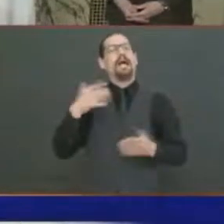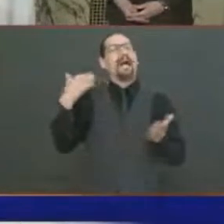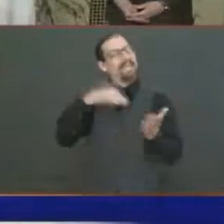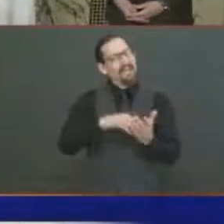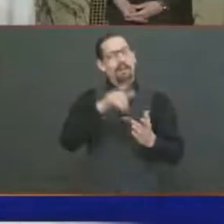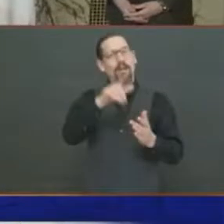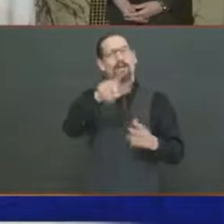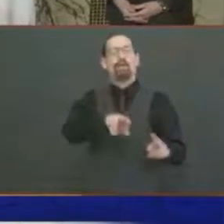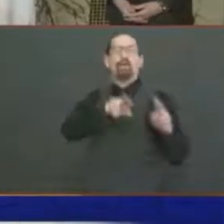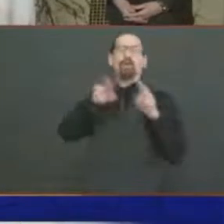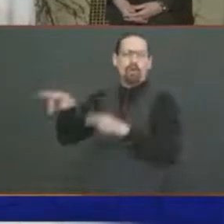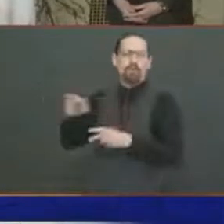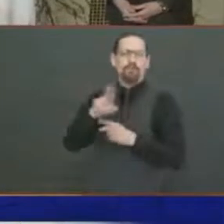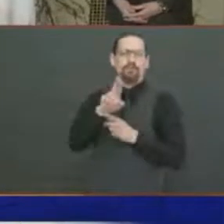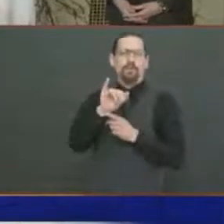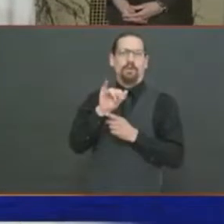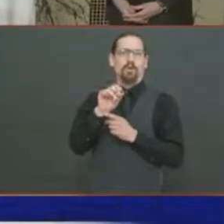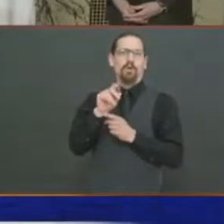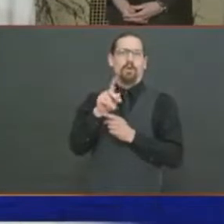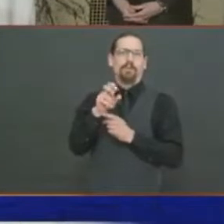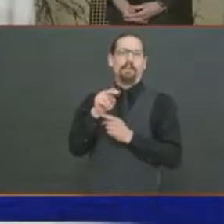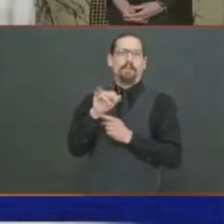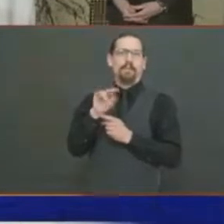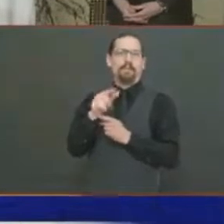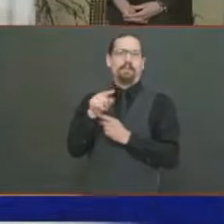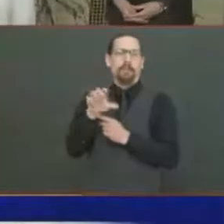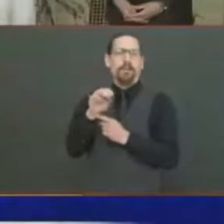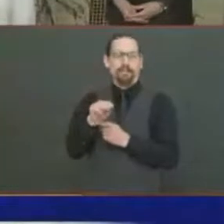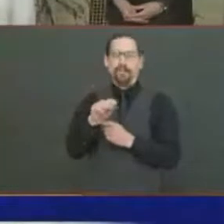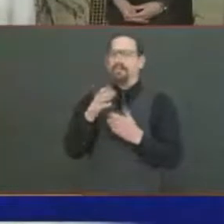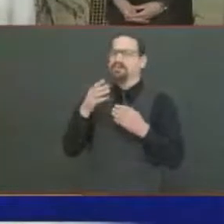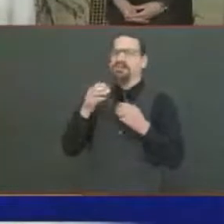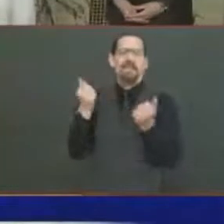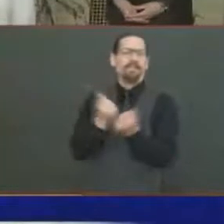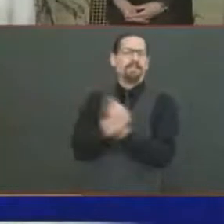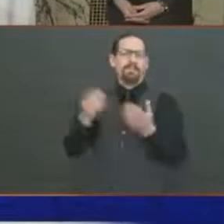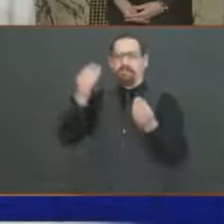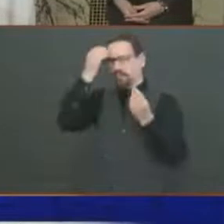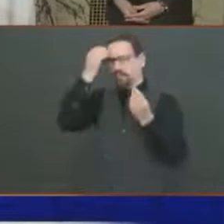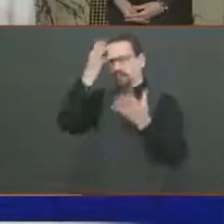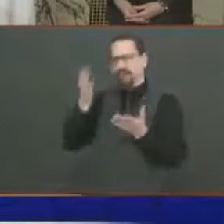up a business advisory board. We're working closely with hospitals, working closely with